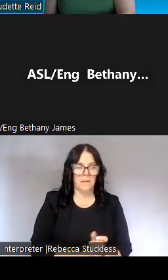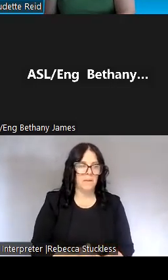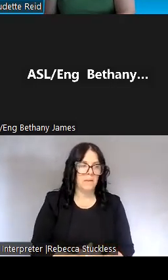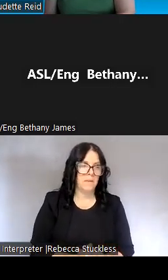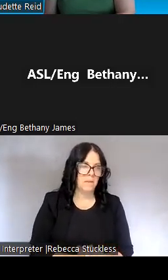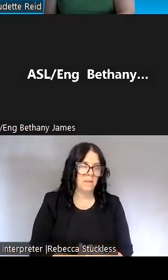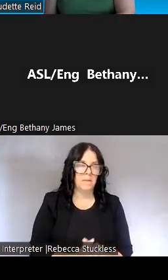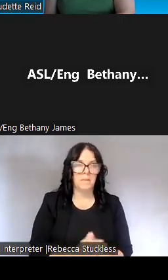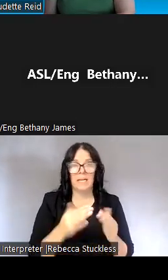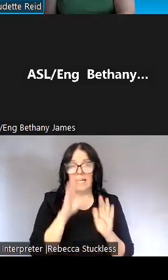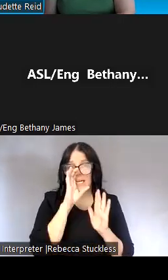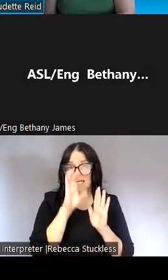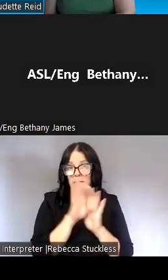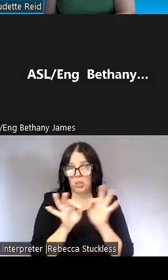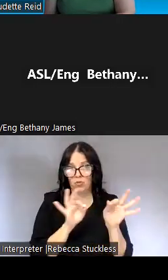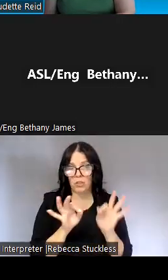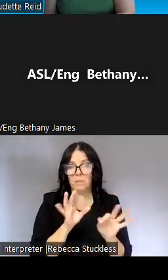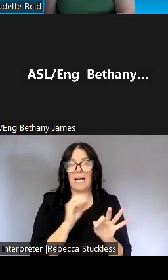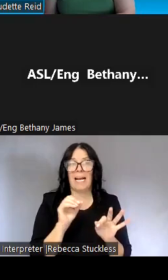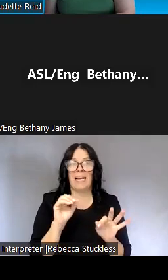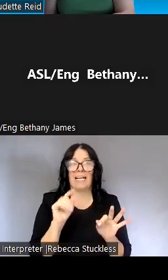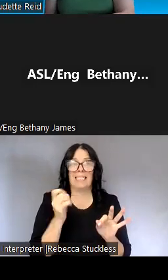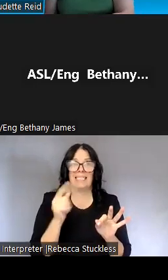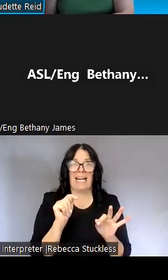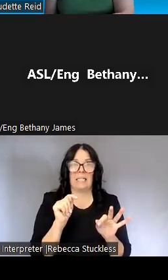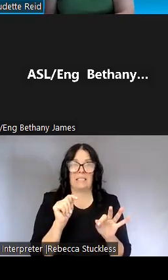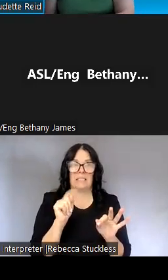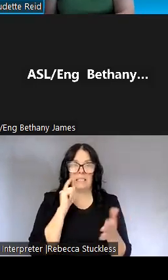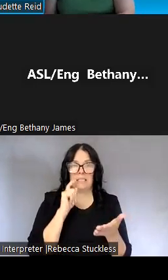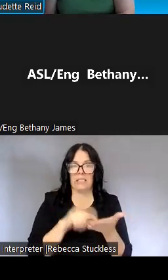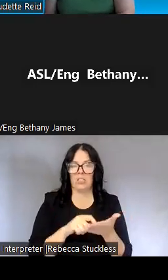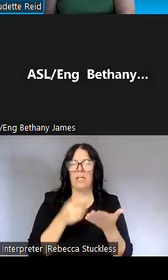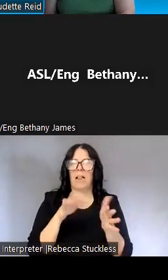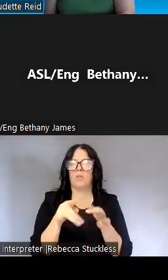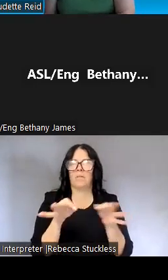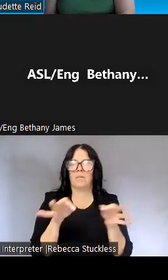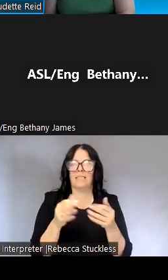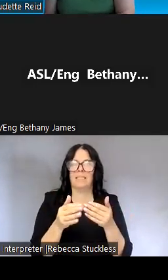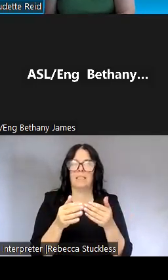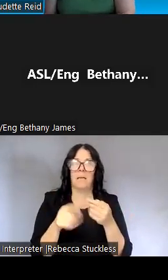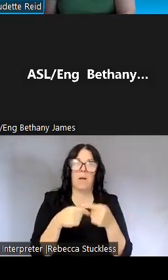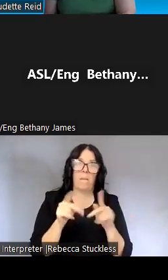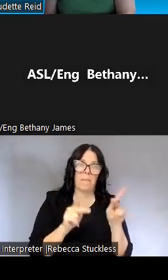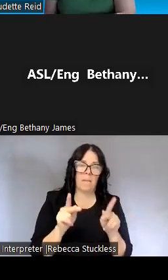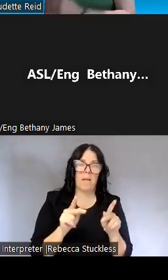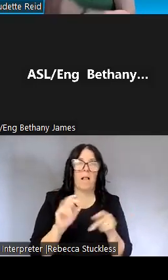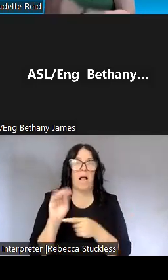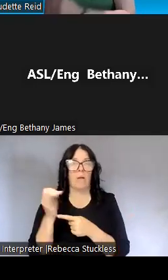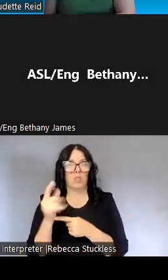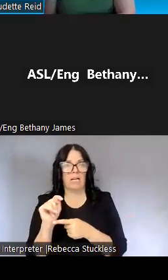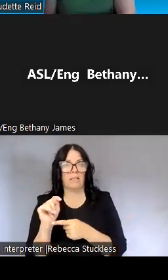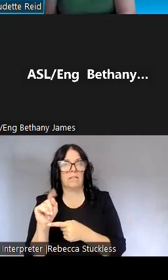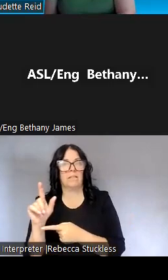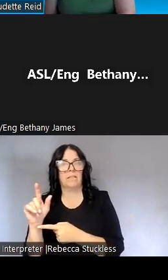Image descriptions and text detection lets you hear more about people, objects, landscapes, and text in